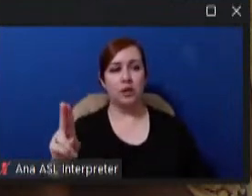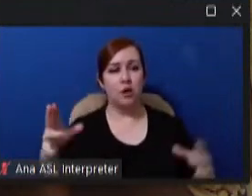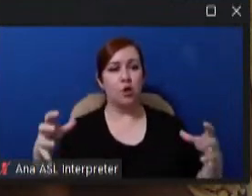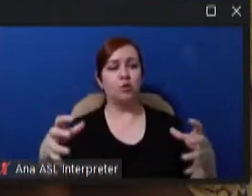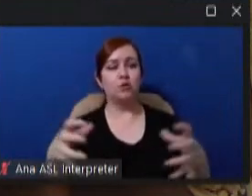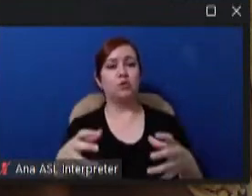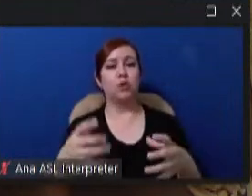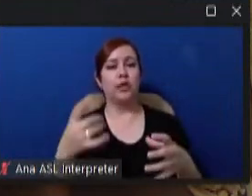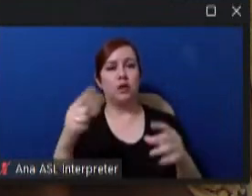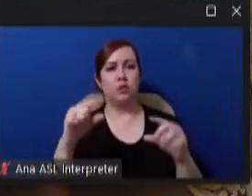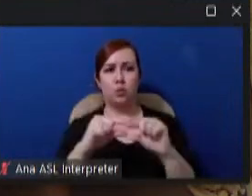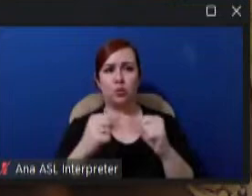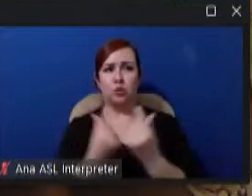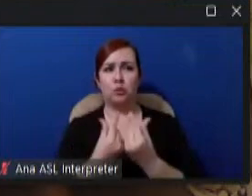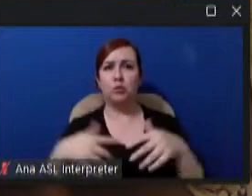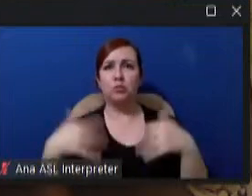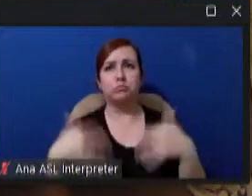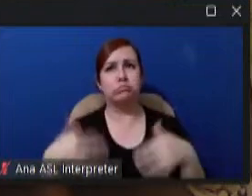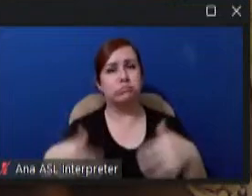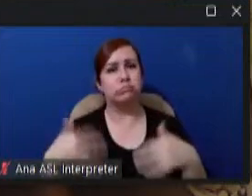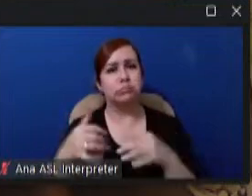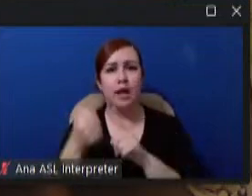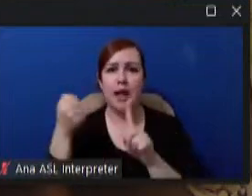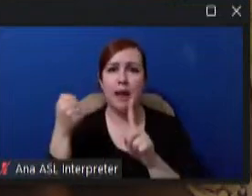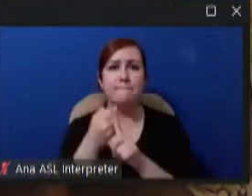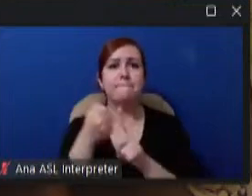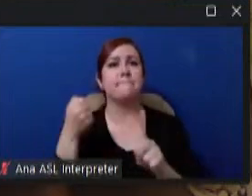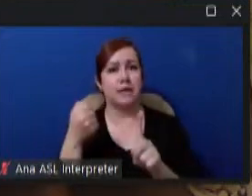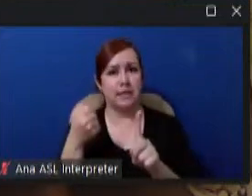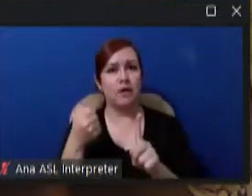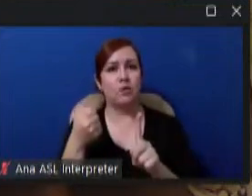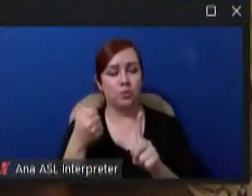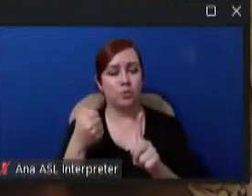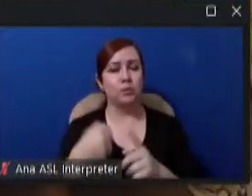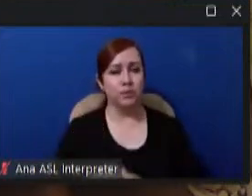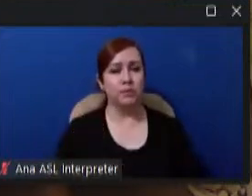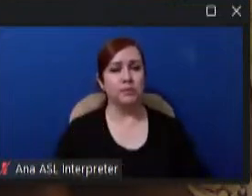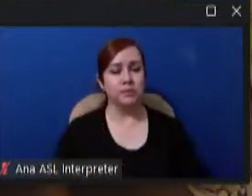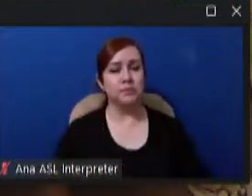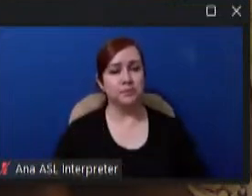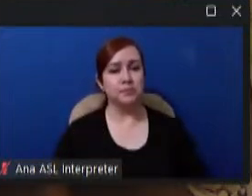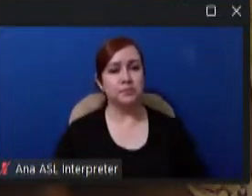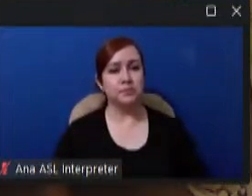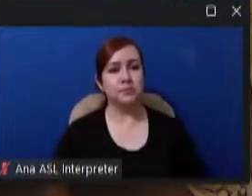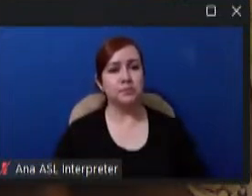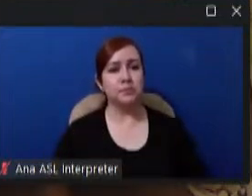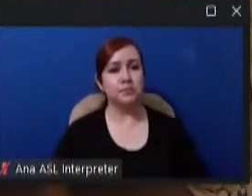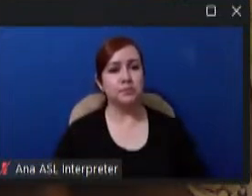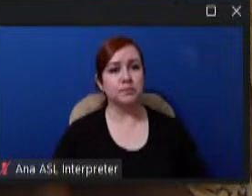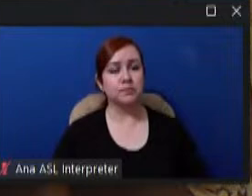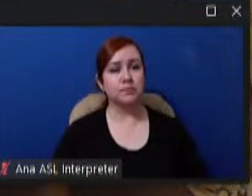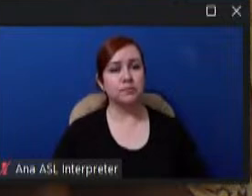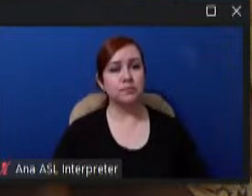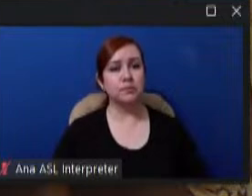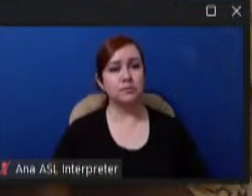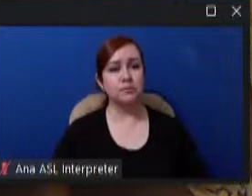According to the United Nations, women and girls with disabilities are a highly vulnerable group.